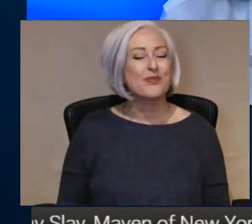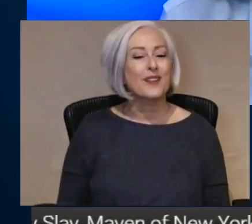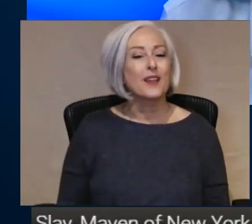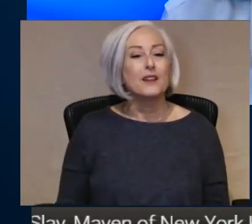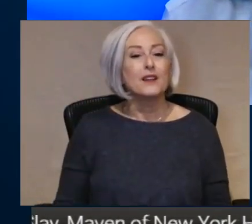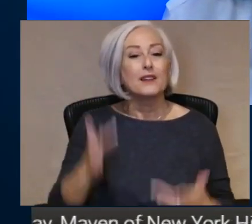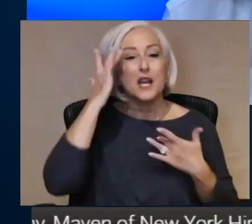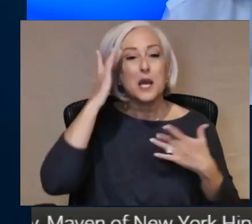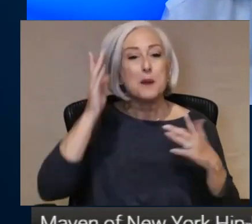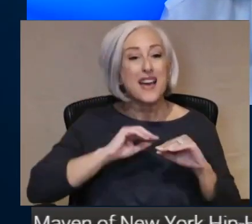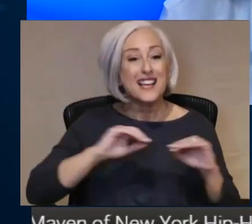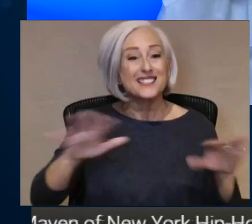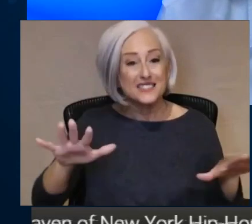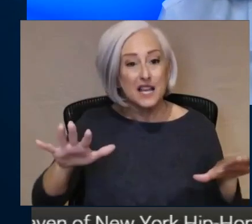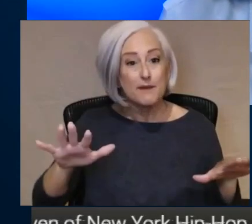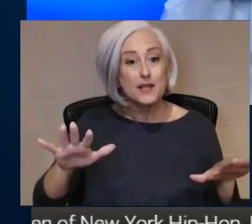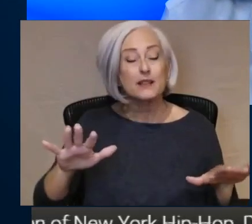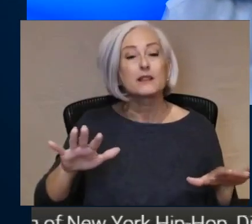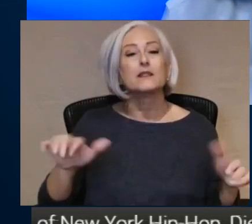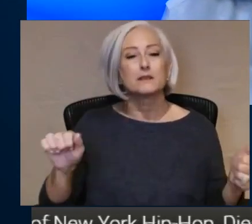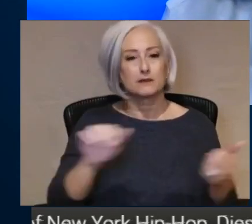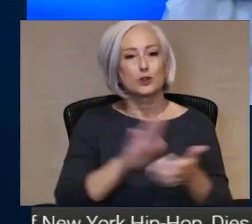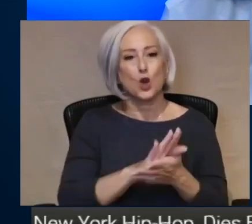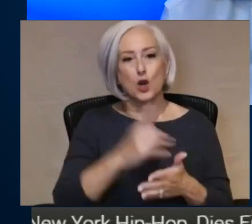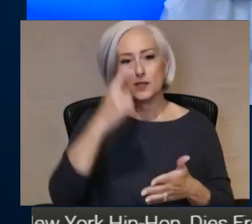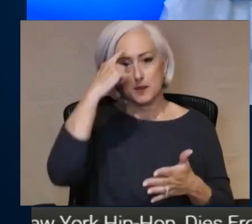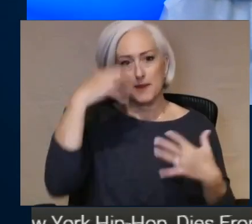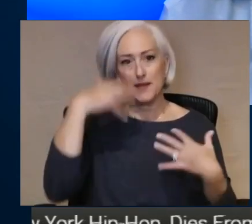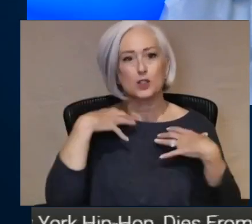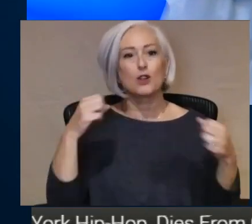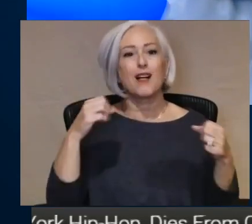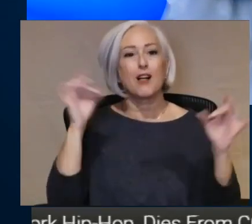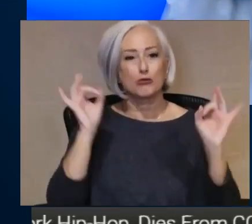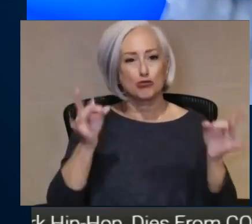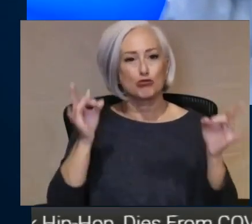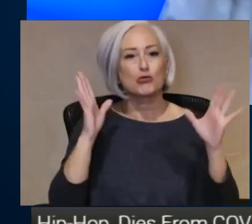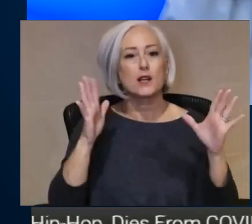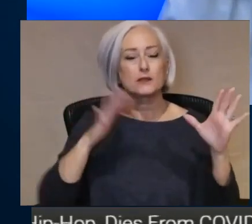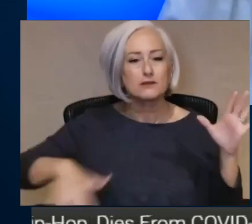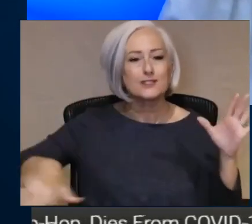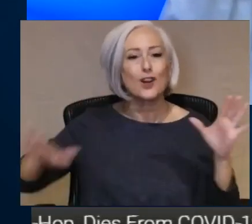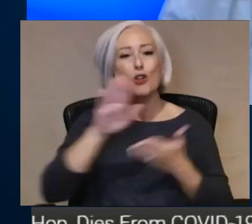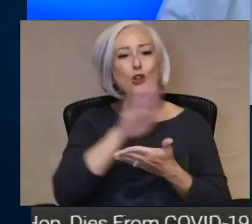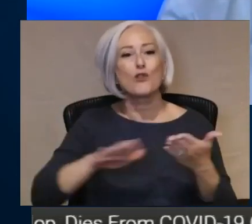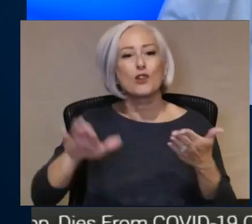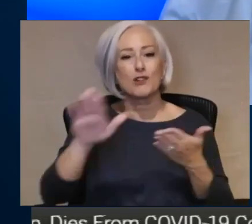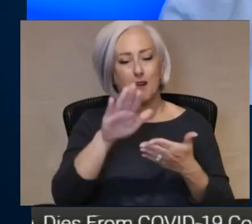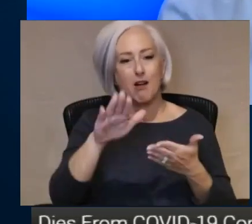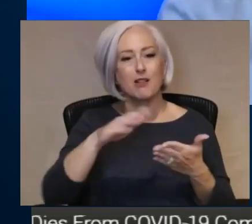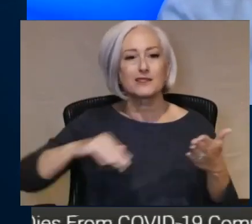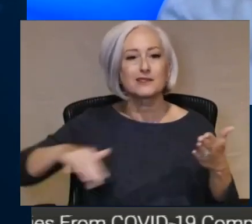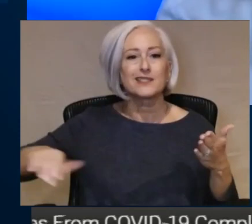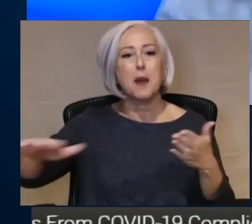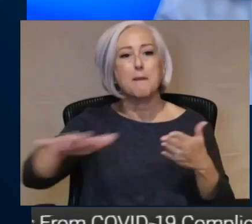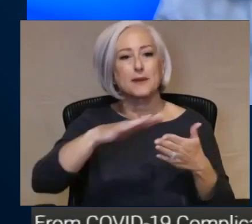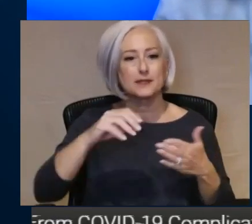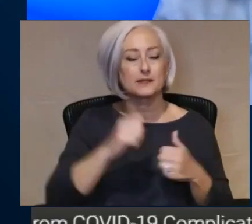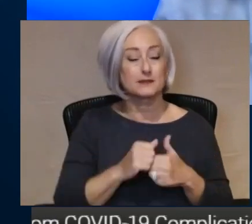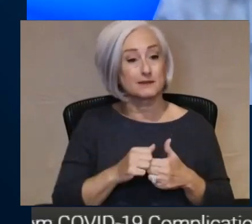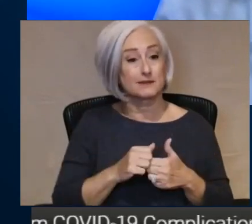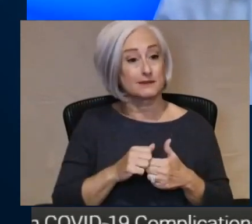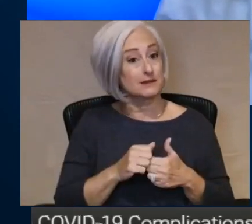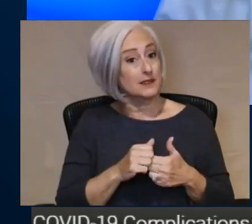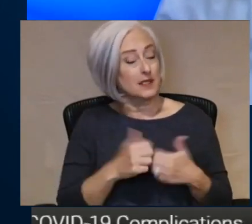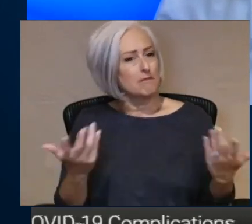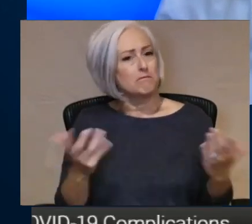making a mental health crisis on college campuses across the country worse. That's the headline. How are students coping?